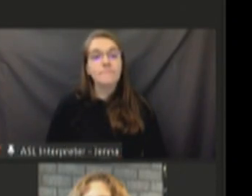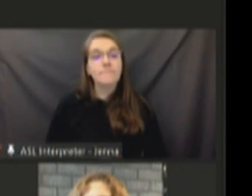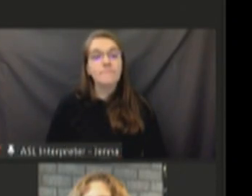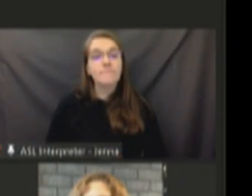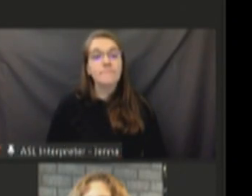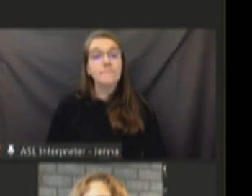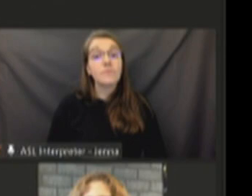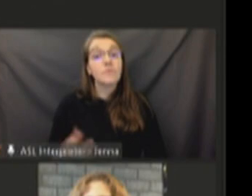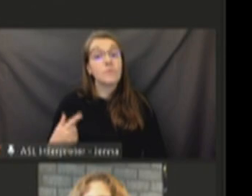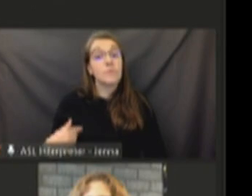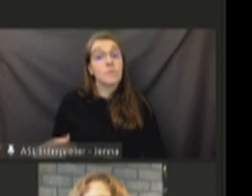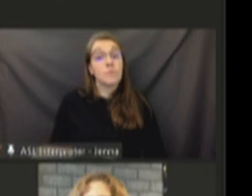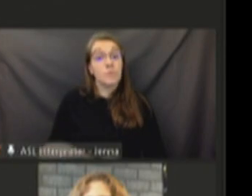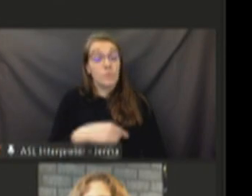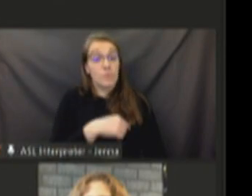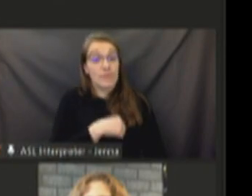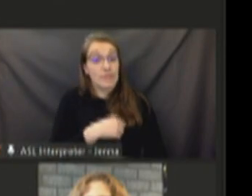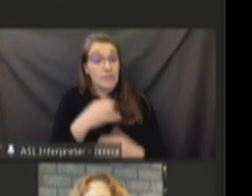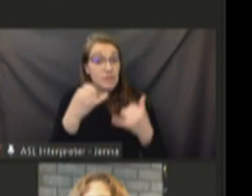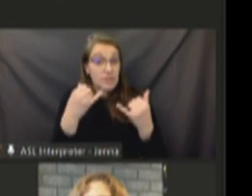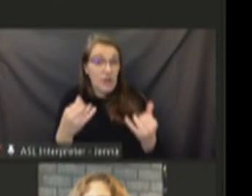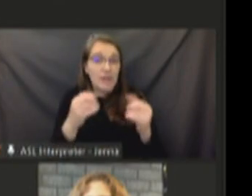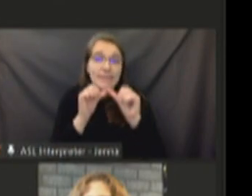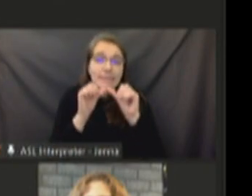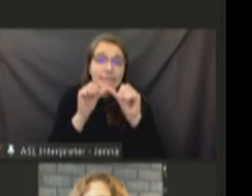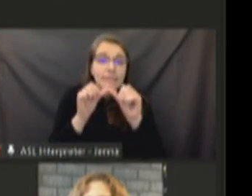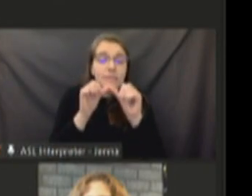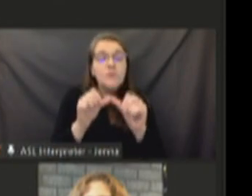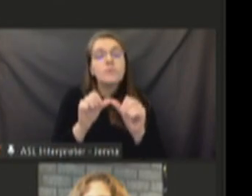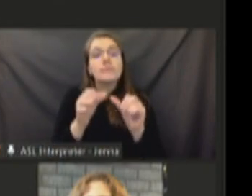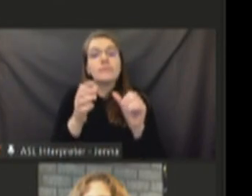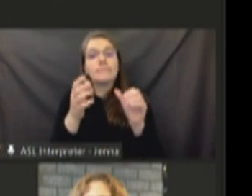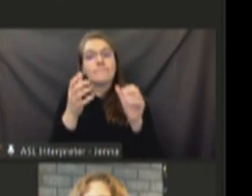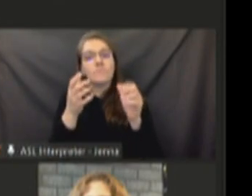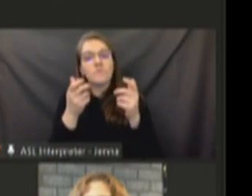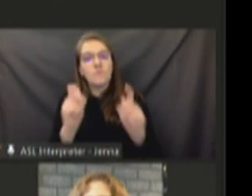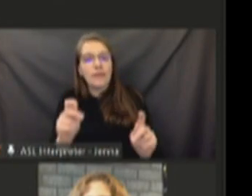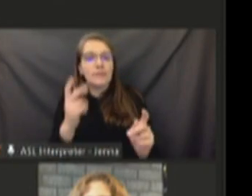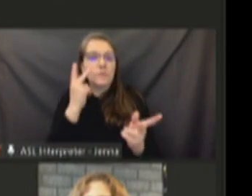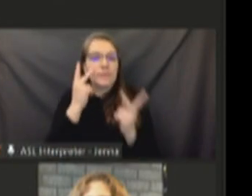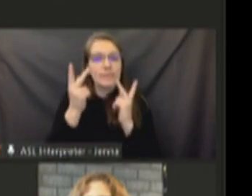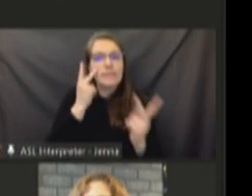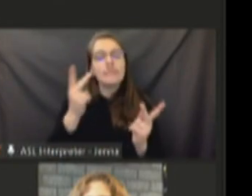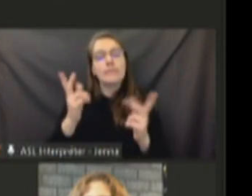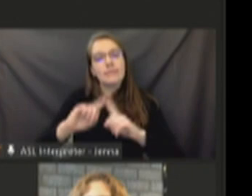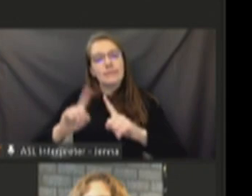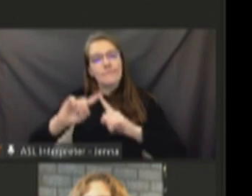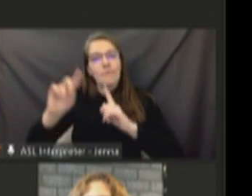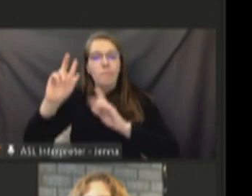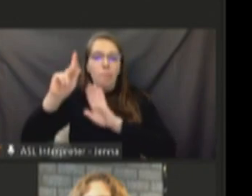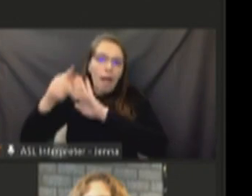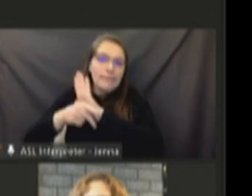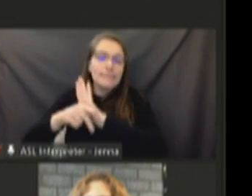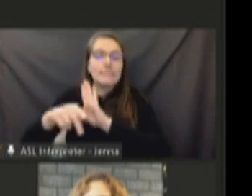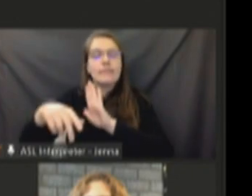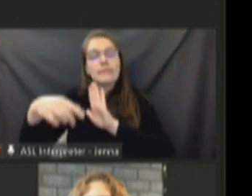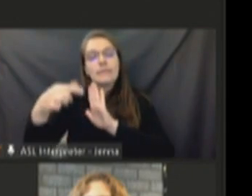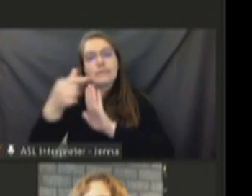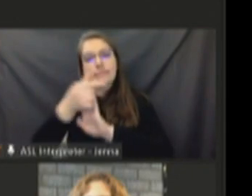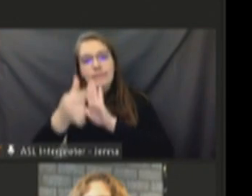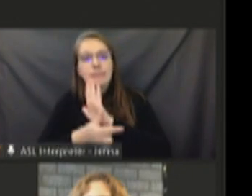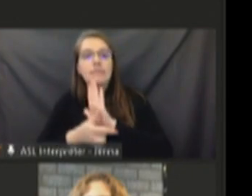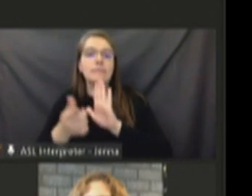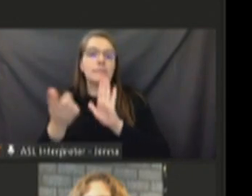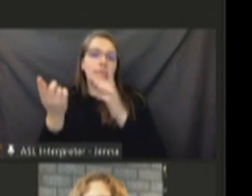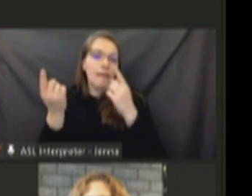currently and continuously working to counter a lot of the divisive national rhetoric and policies that came about, that have come